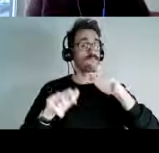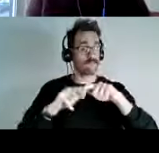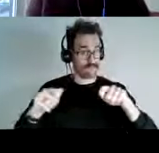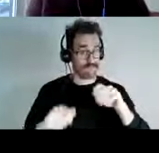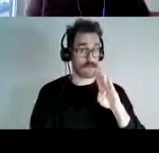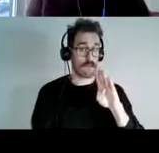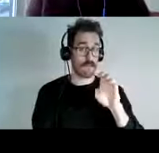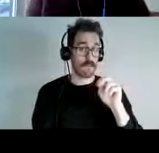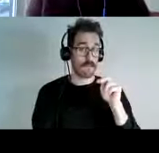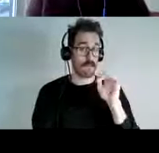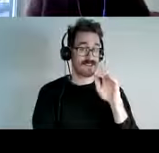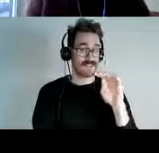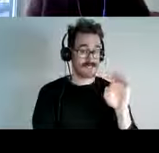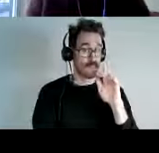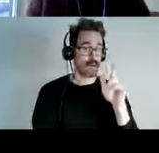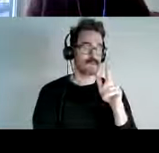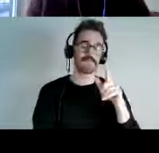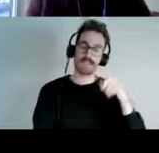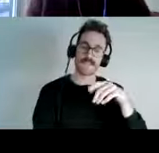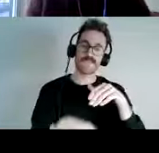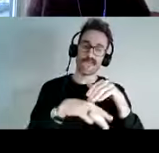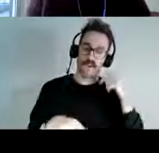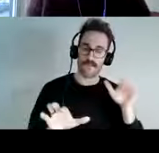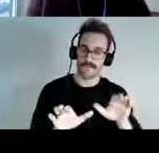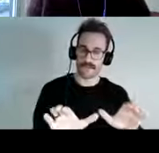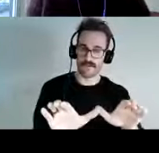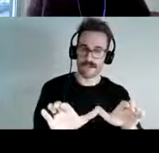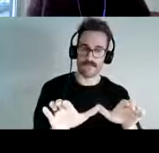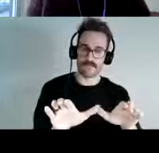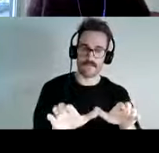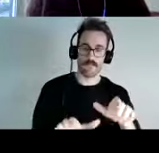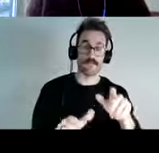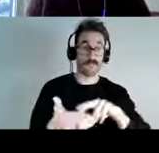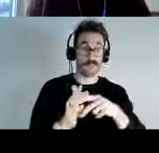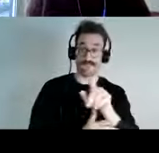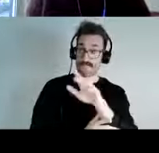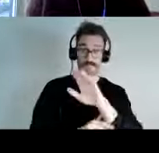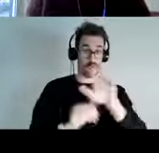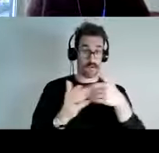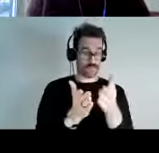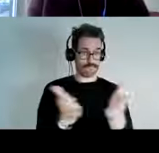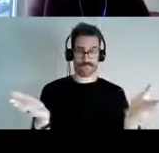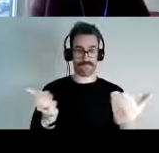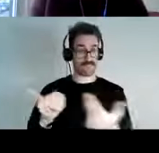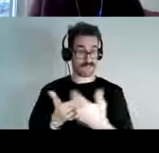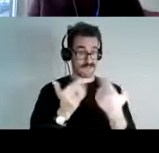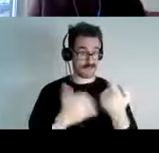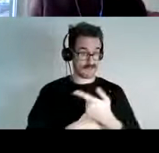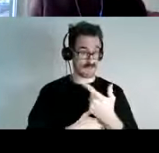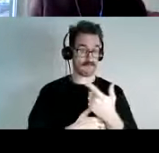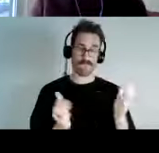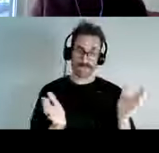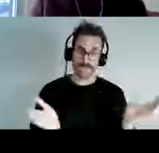our need for a call for action at the end, engaging you as participants in society to promote the need for